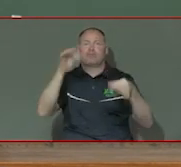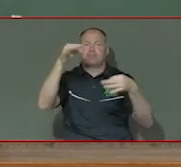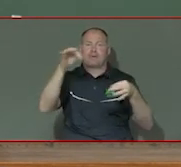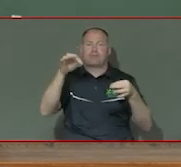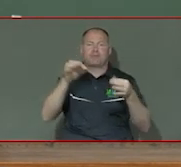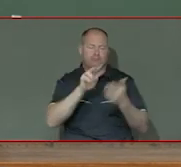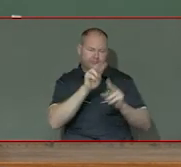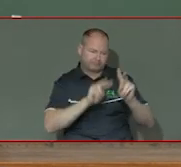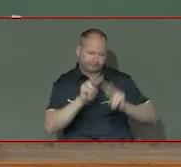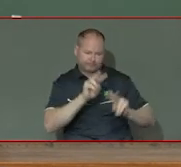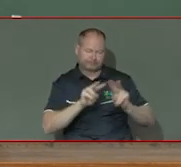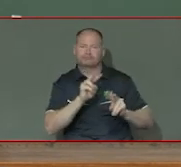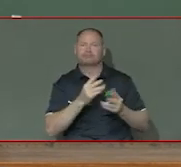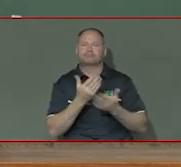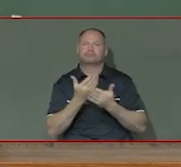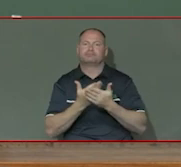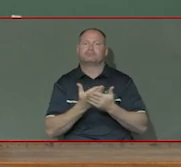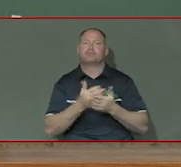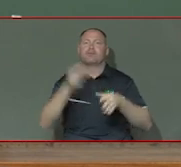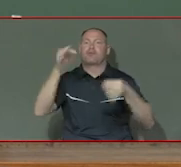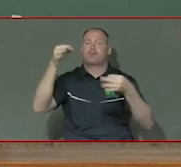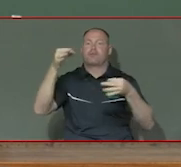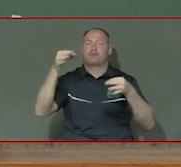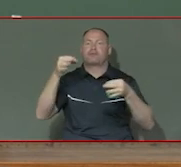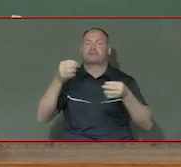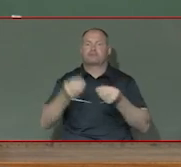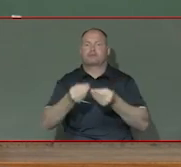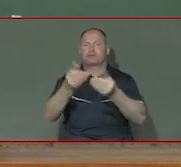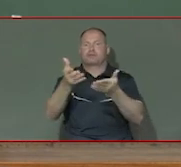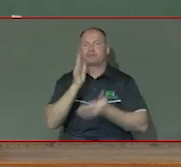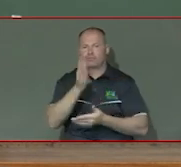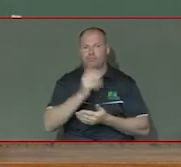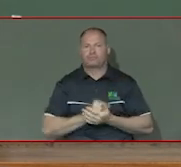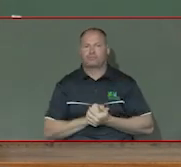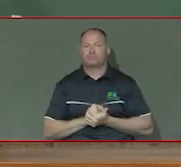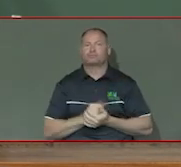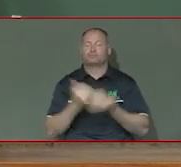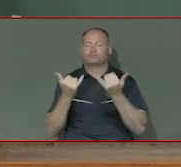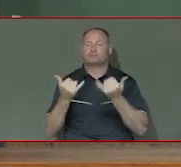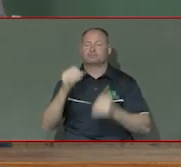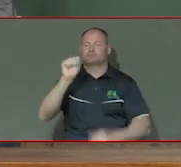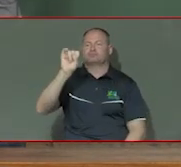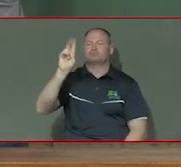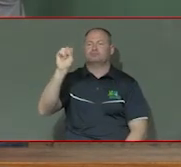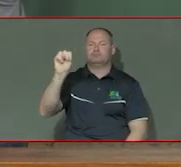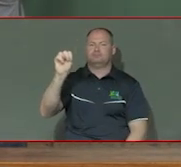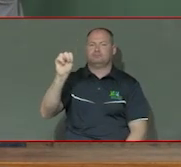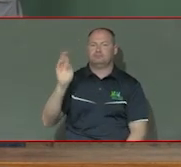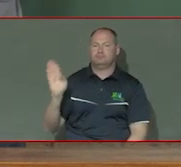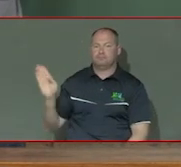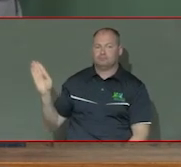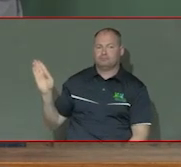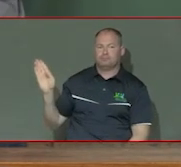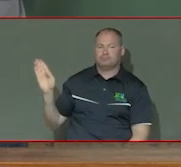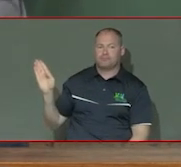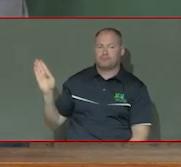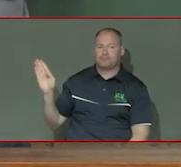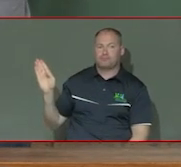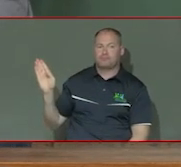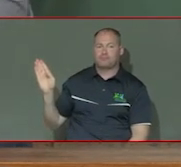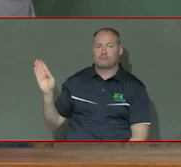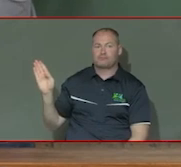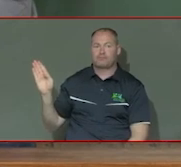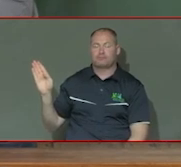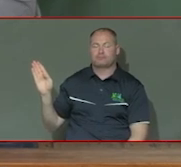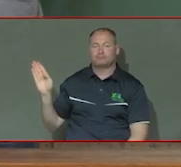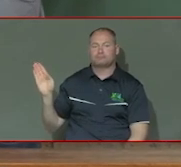sheet. The formula sheet will be given. Right, in this case here, sine. Sine of A minus B is sine